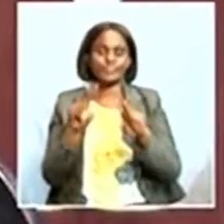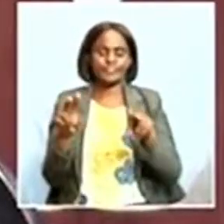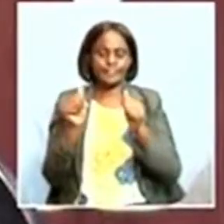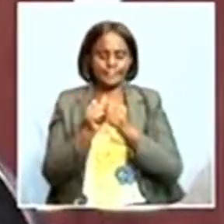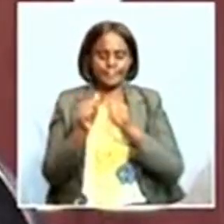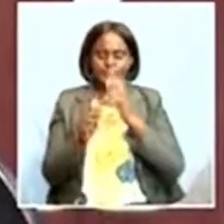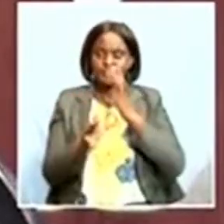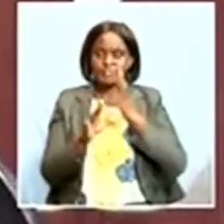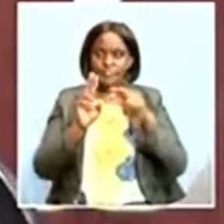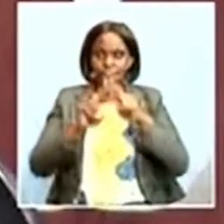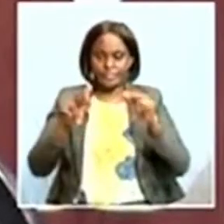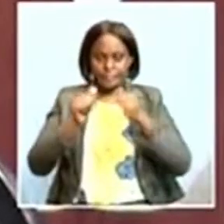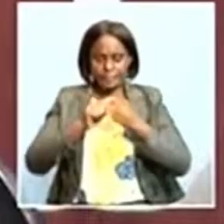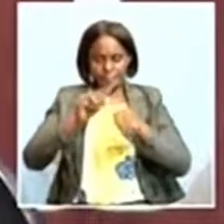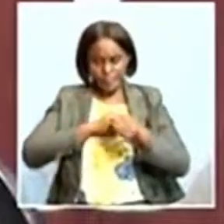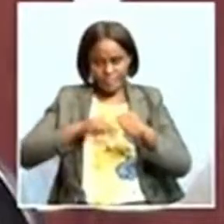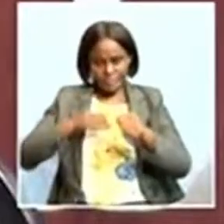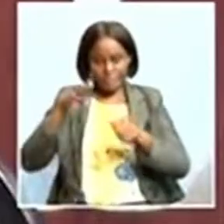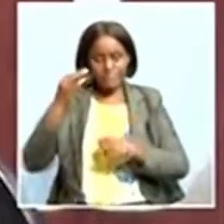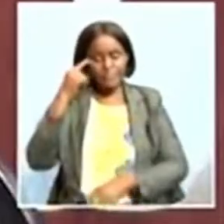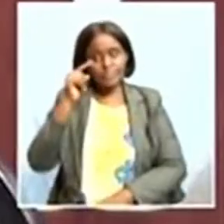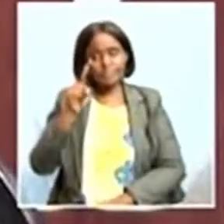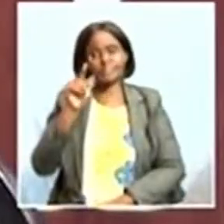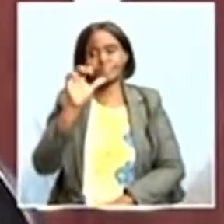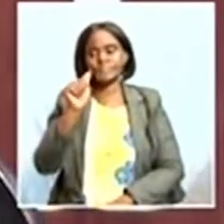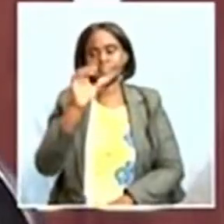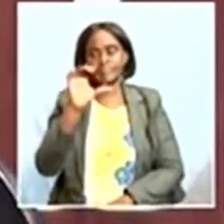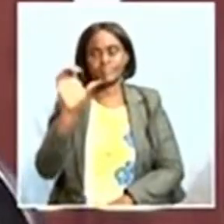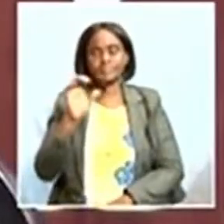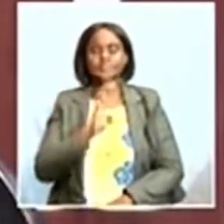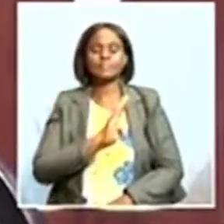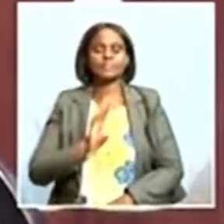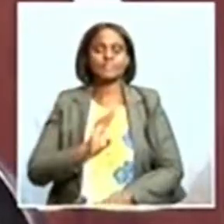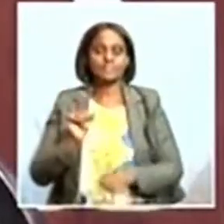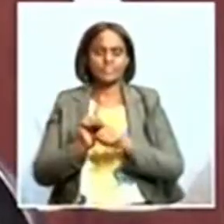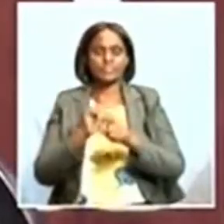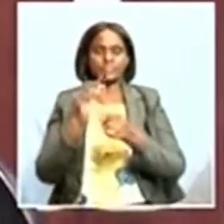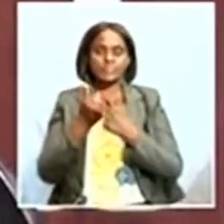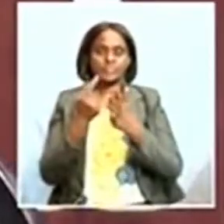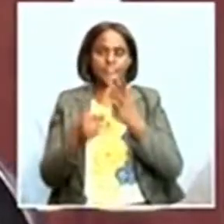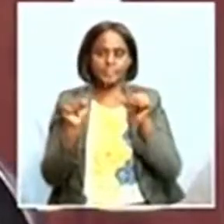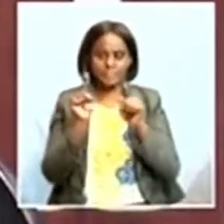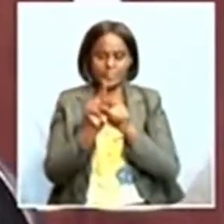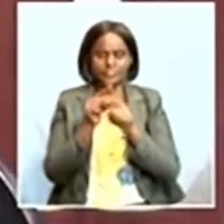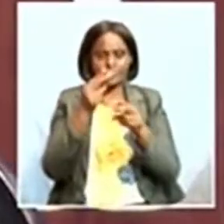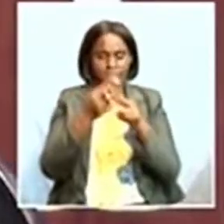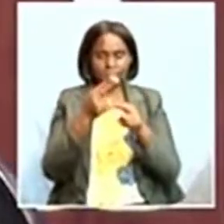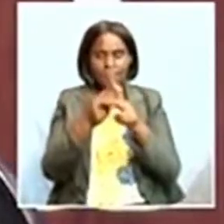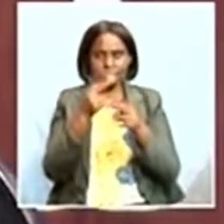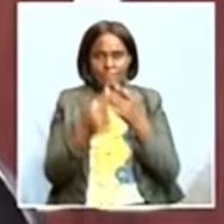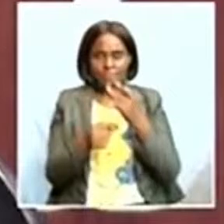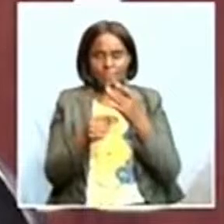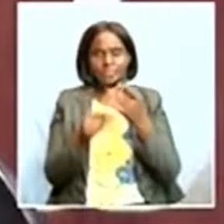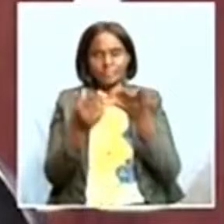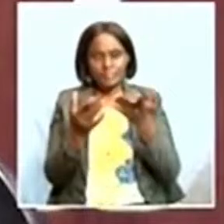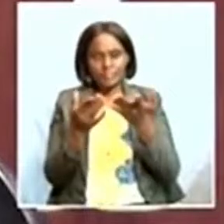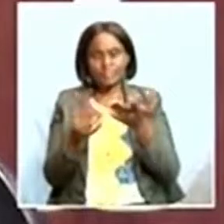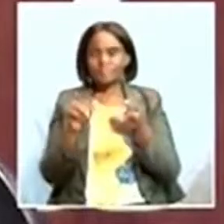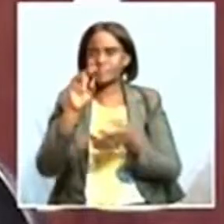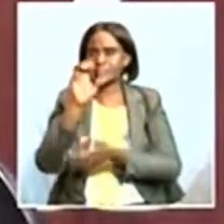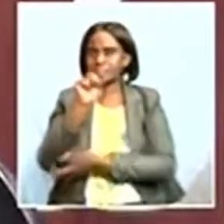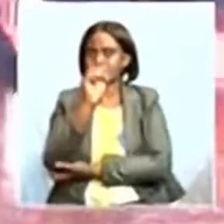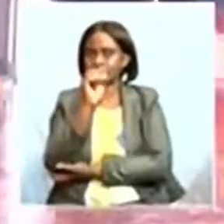vice chairperson, and members of the Anti-Corruption Commission Board, respectively, and Mrs. Daphne Pauline